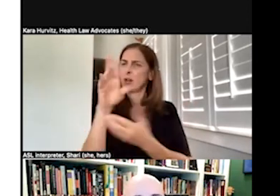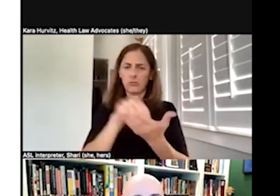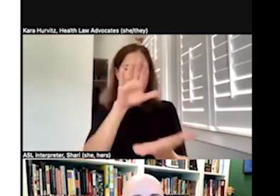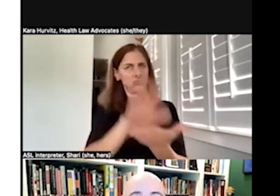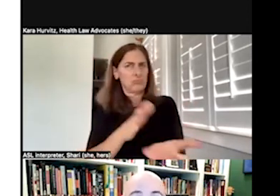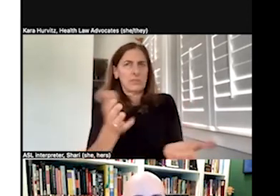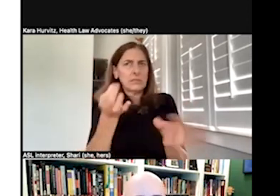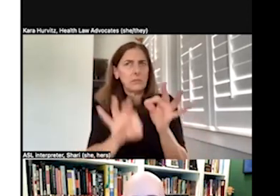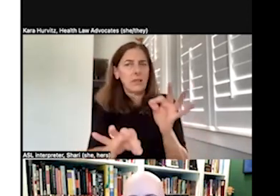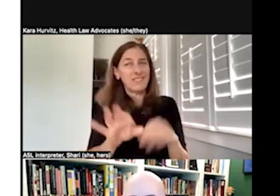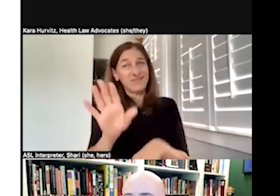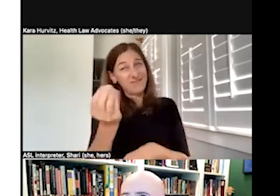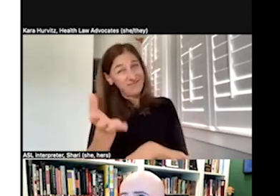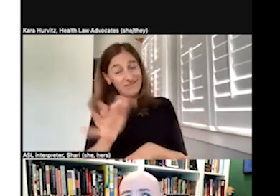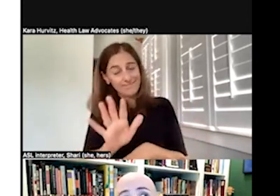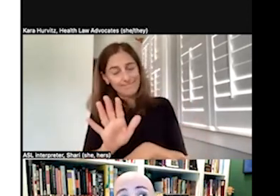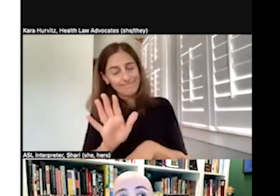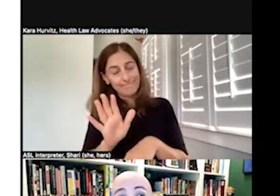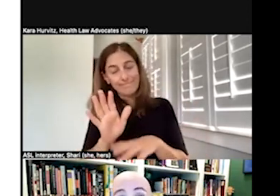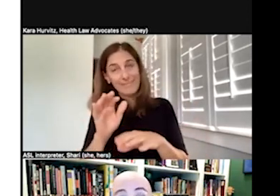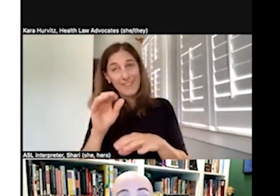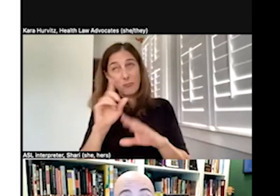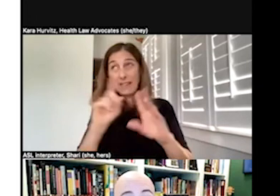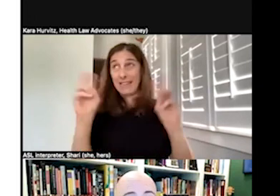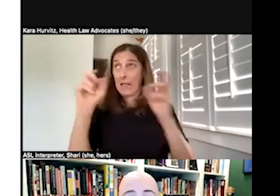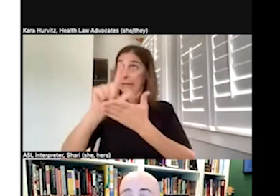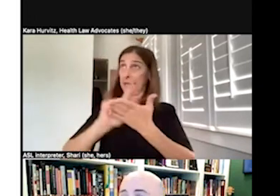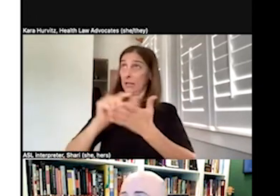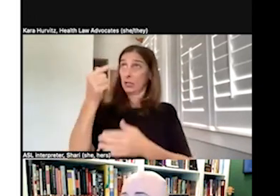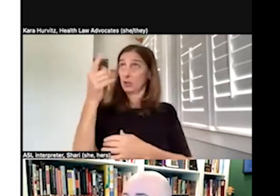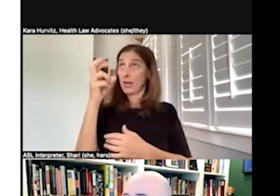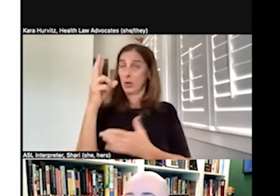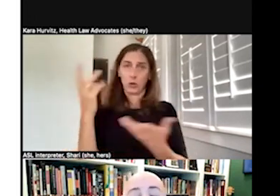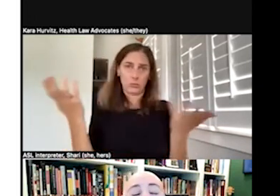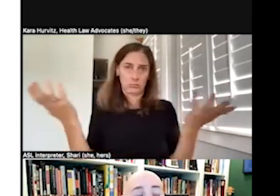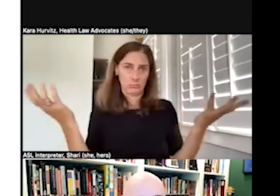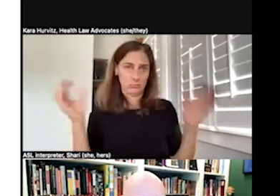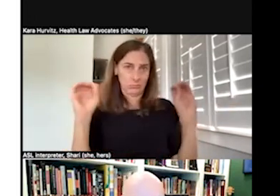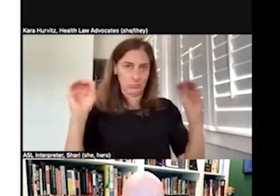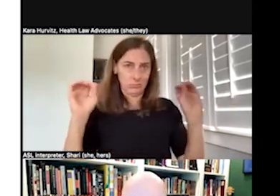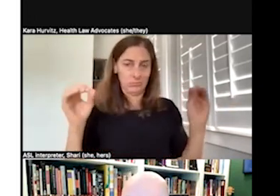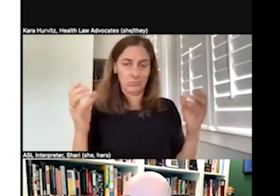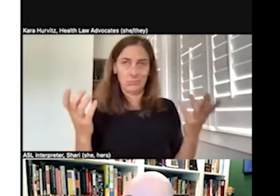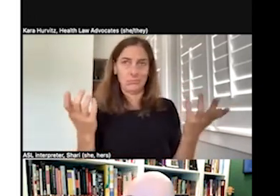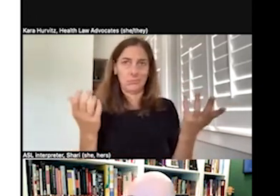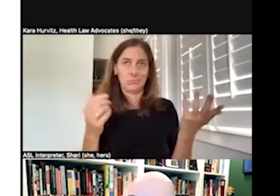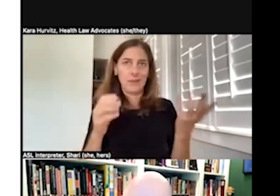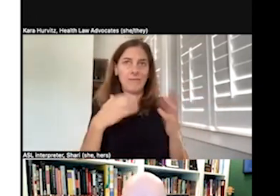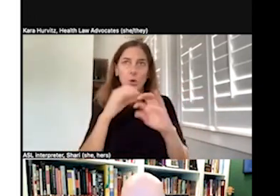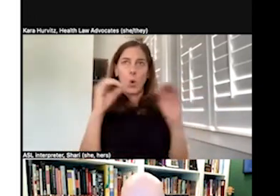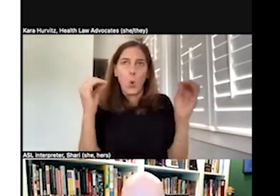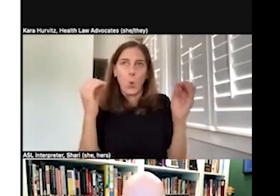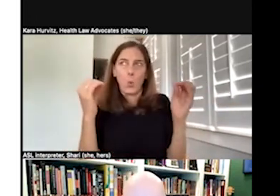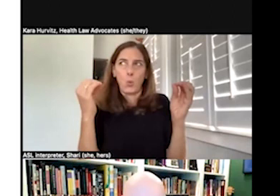the notion that legal gender actually exists in any one uniform way. I'll use myself as an example here. The